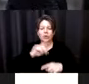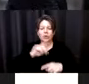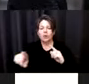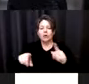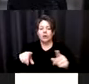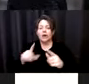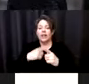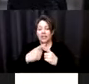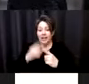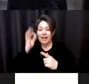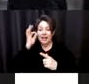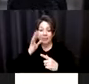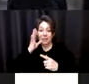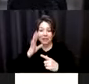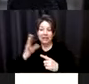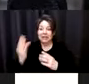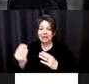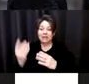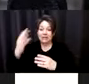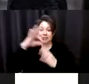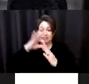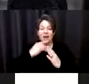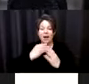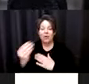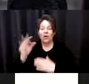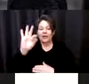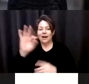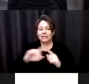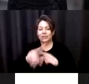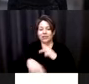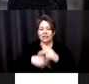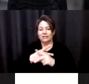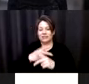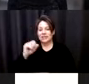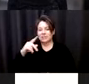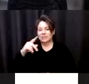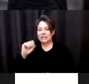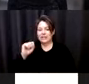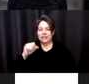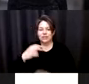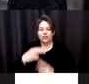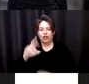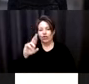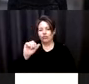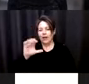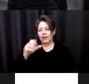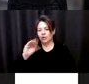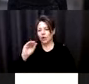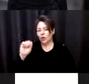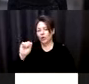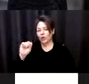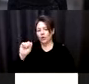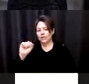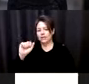native bee-attracting plants, and I purchased 9 species from what was then called the Rancho Santa Ana Botanic